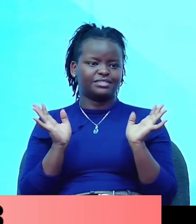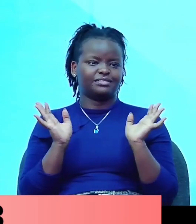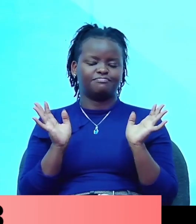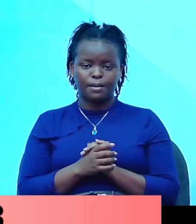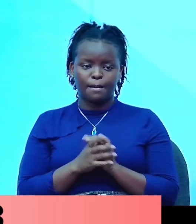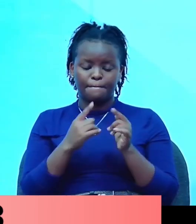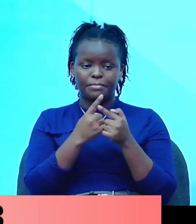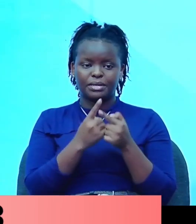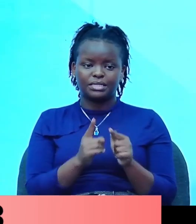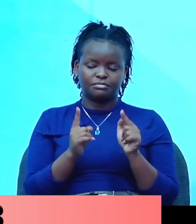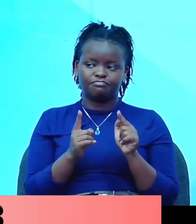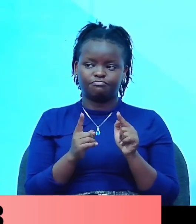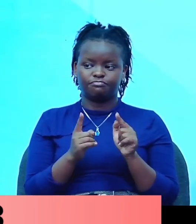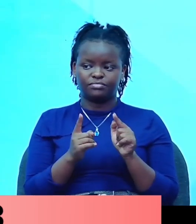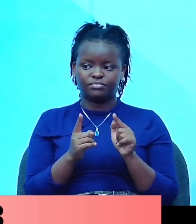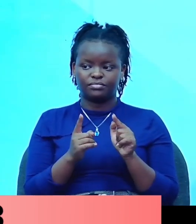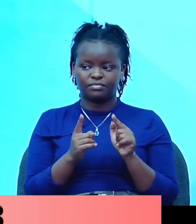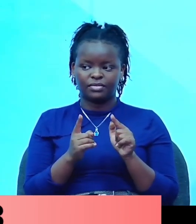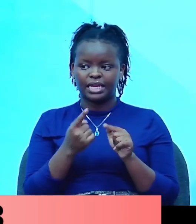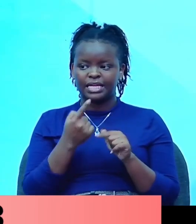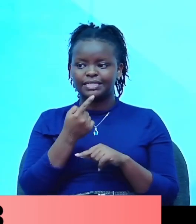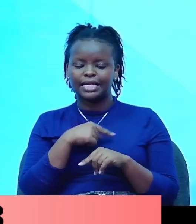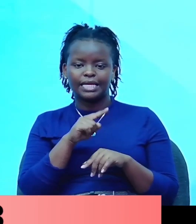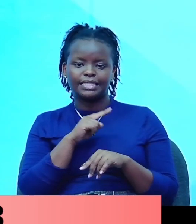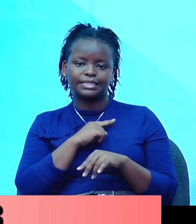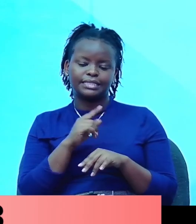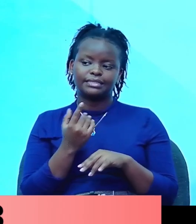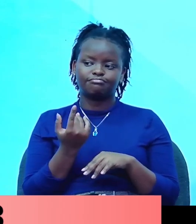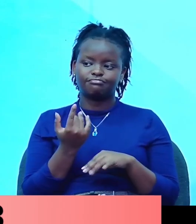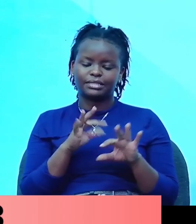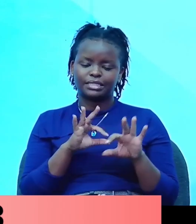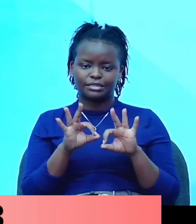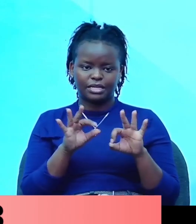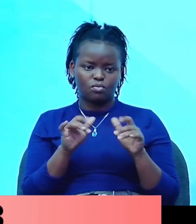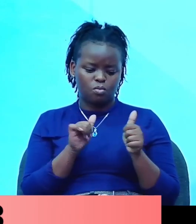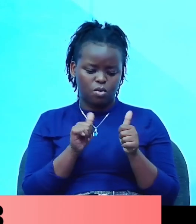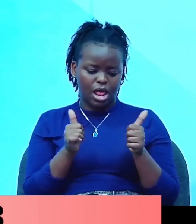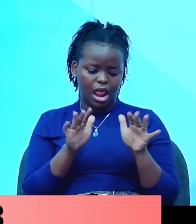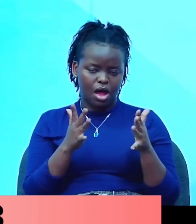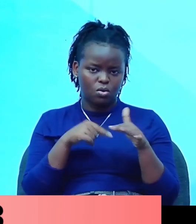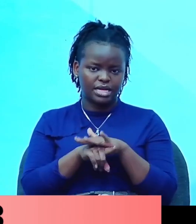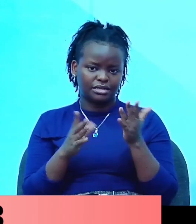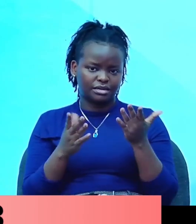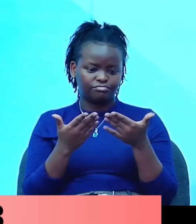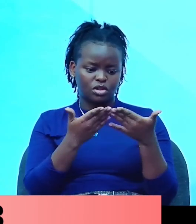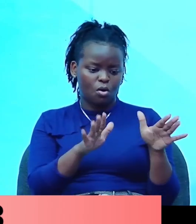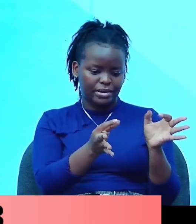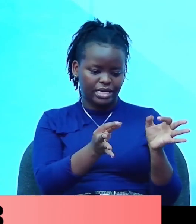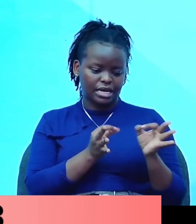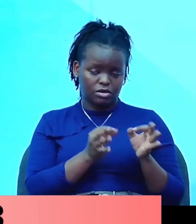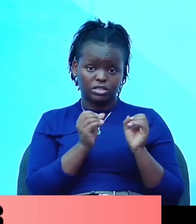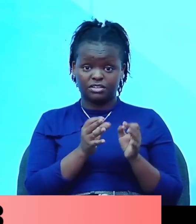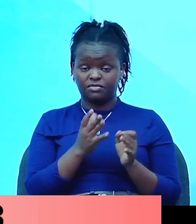But we'll just walk a step by step how one gets into this to start. First of all, to opening an account, kama